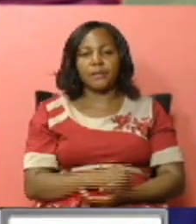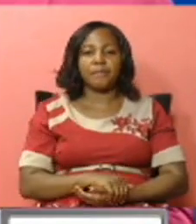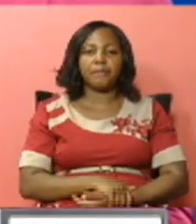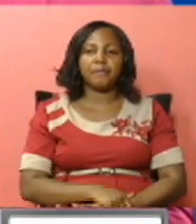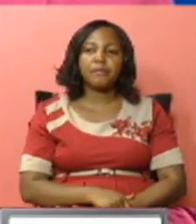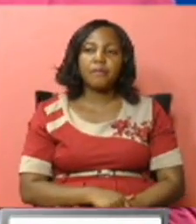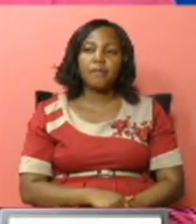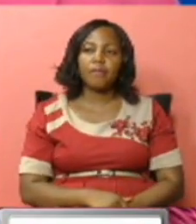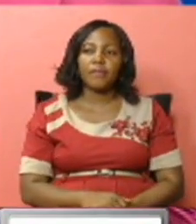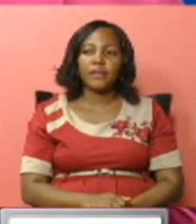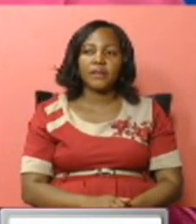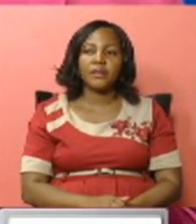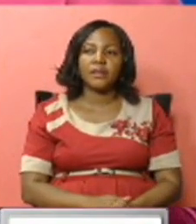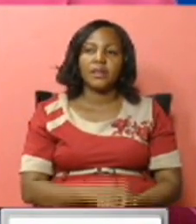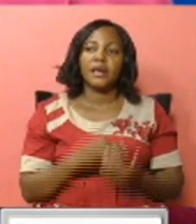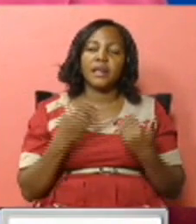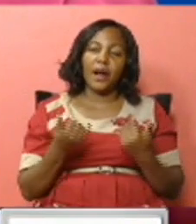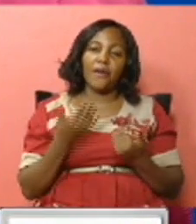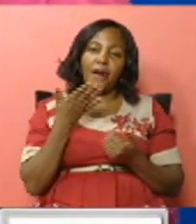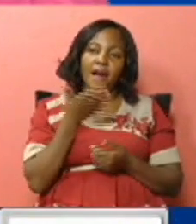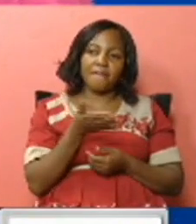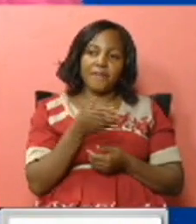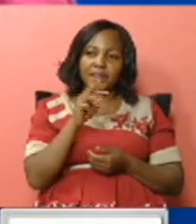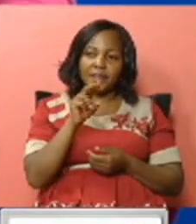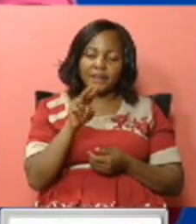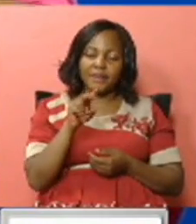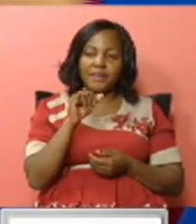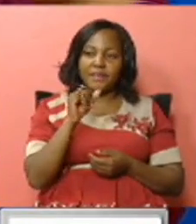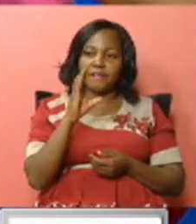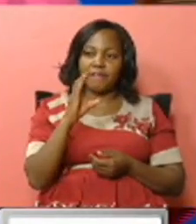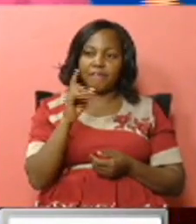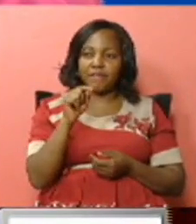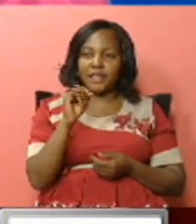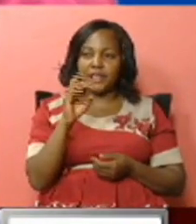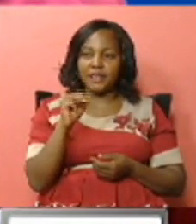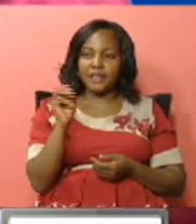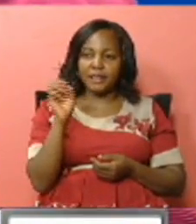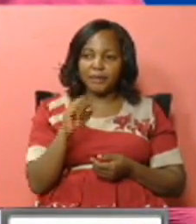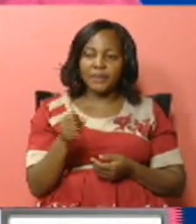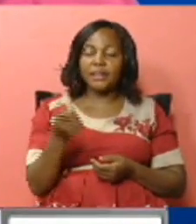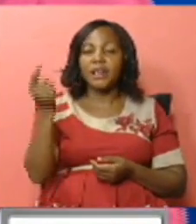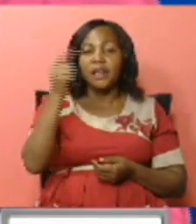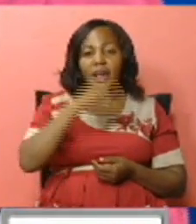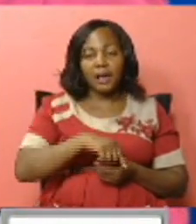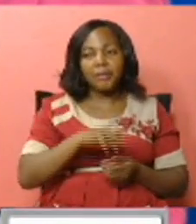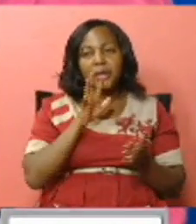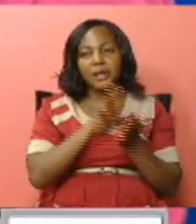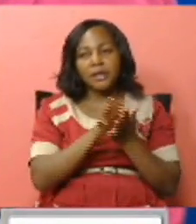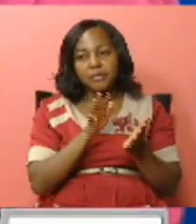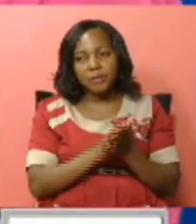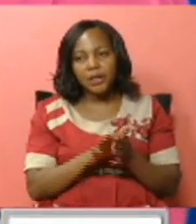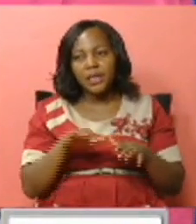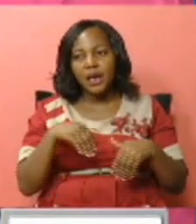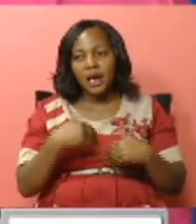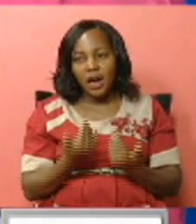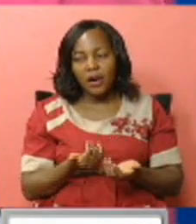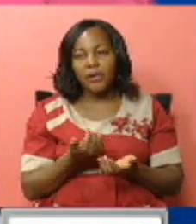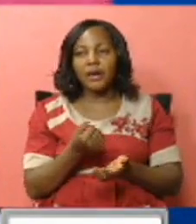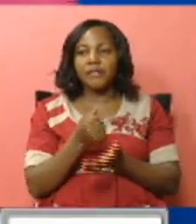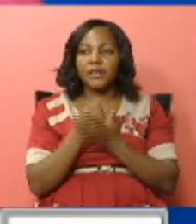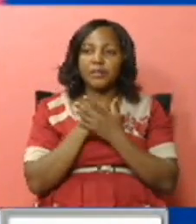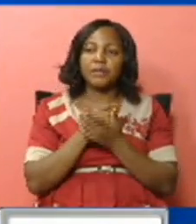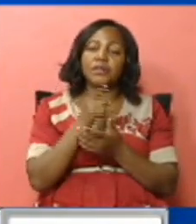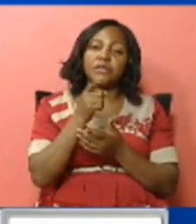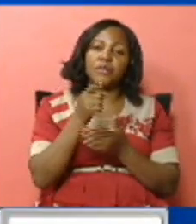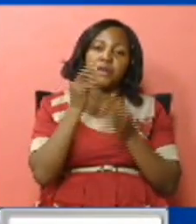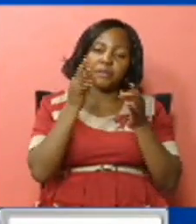course, having victims come out and tell their stories about how you've been able to help is one of those things